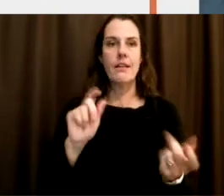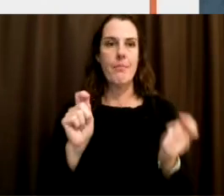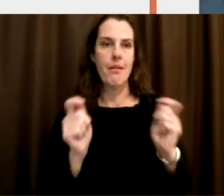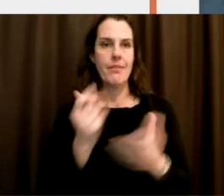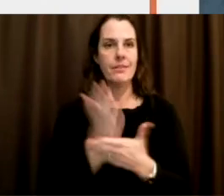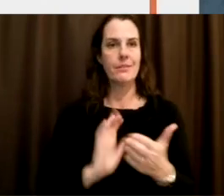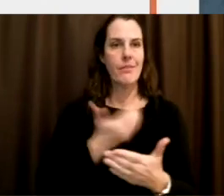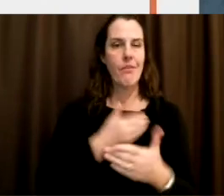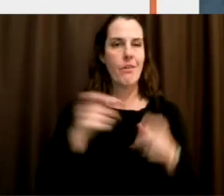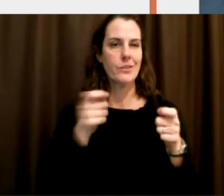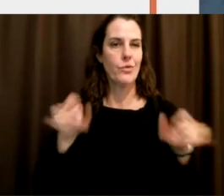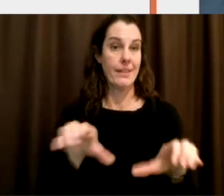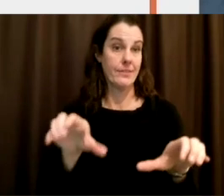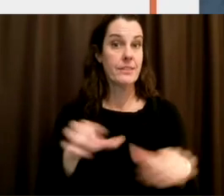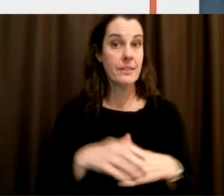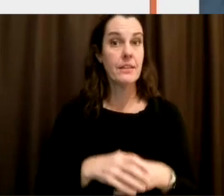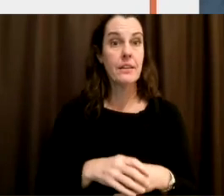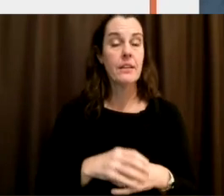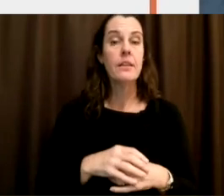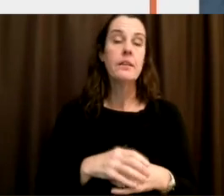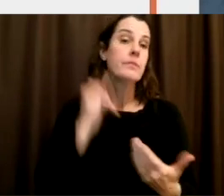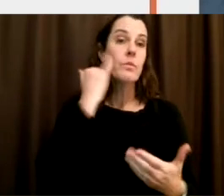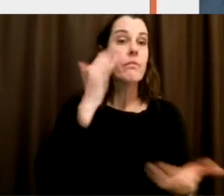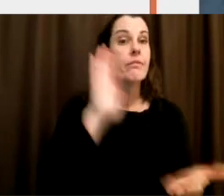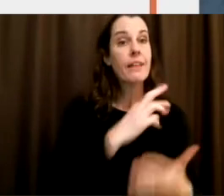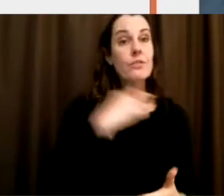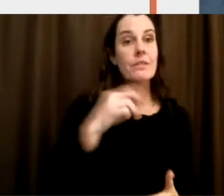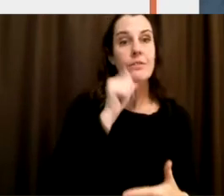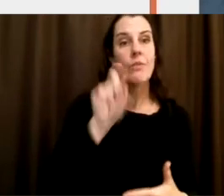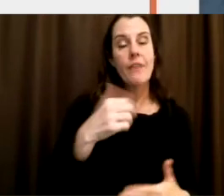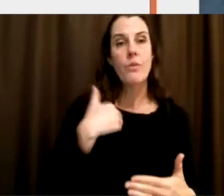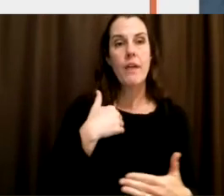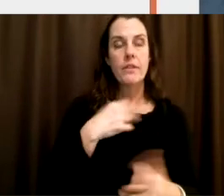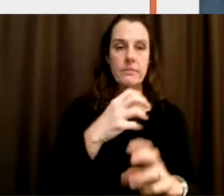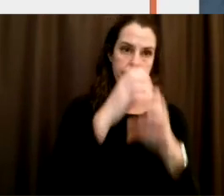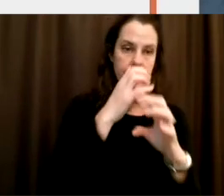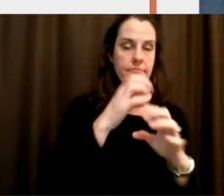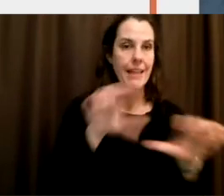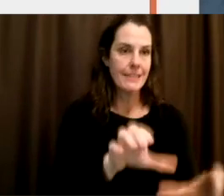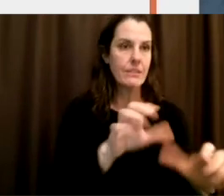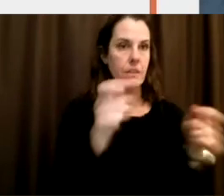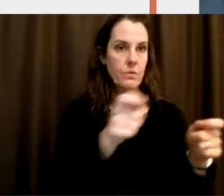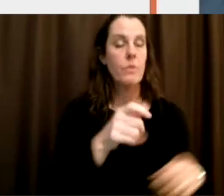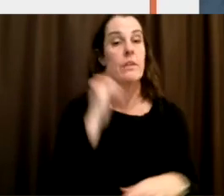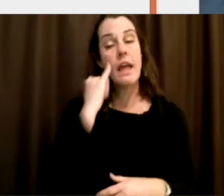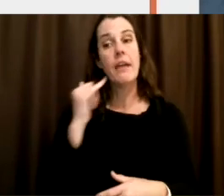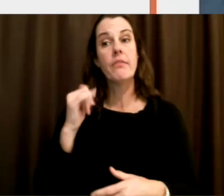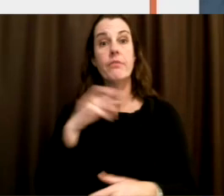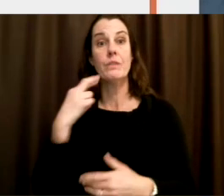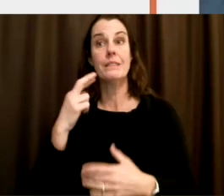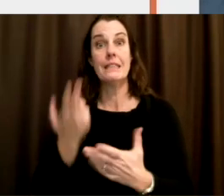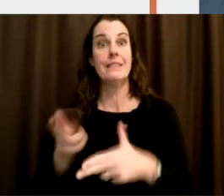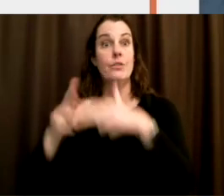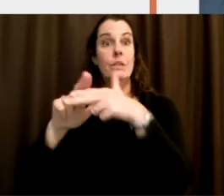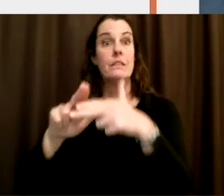some of our control activities, right? If there's less risk, we don't have to have as stringent of control activities. If risk has increased, then we